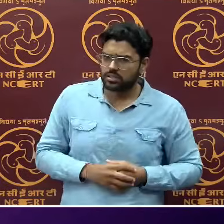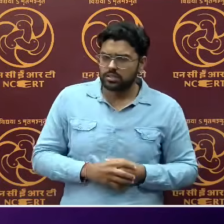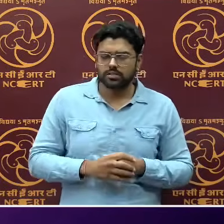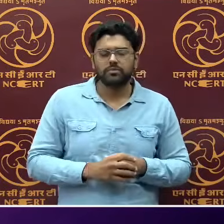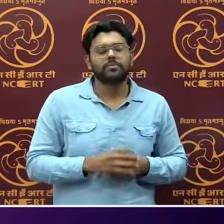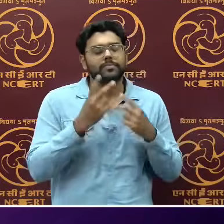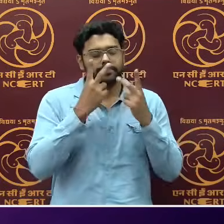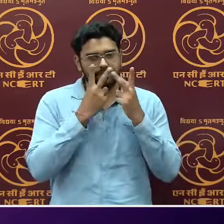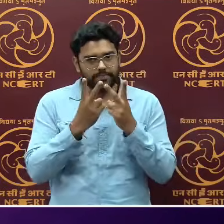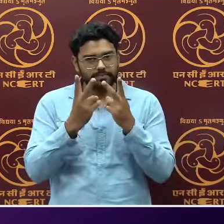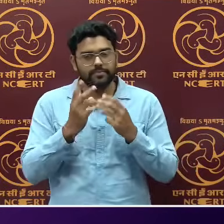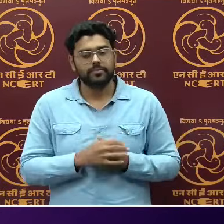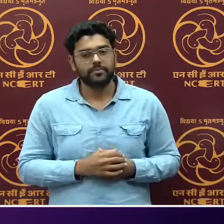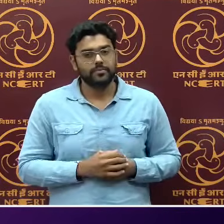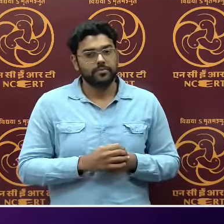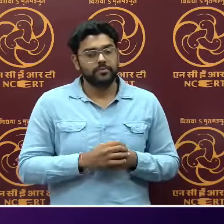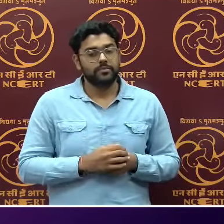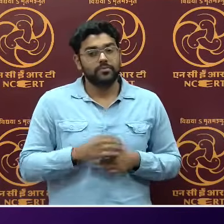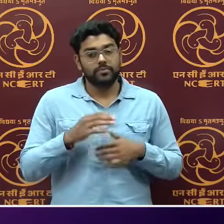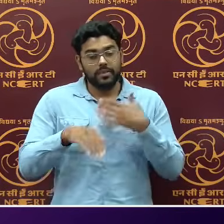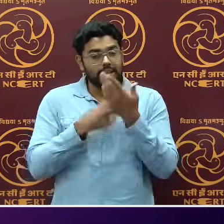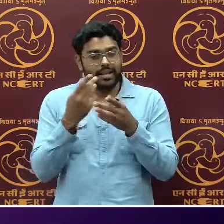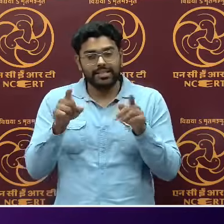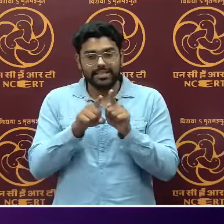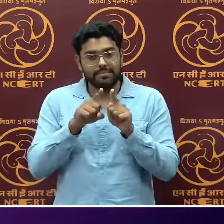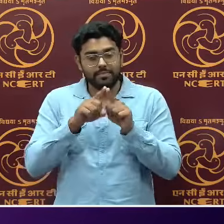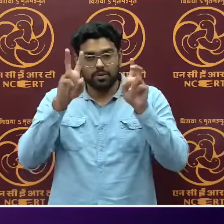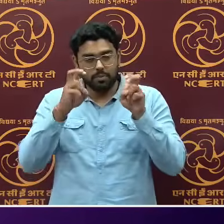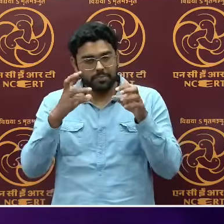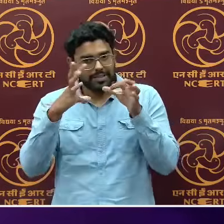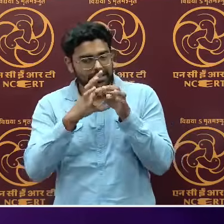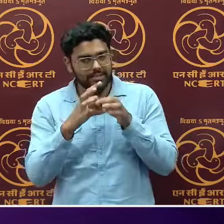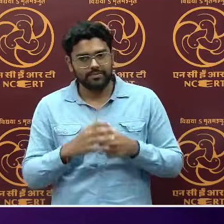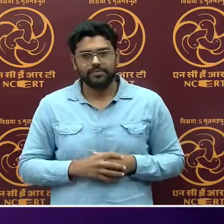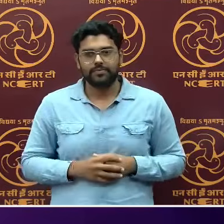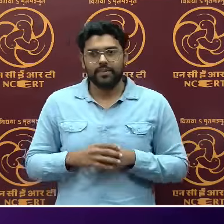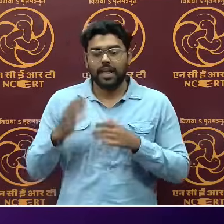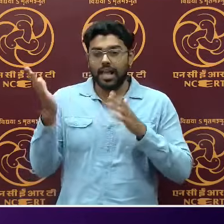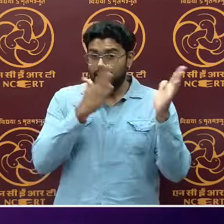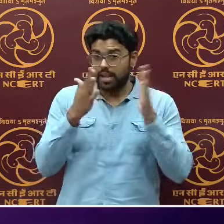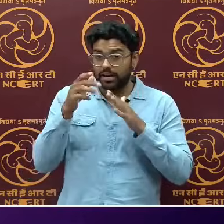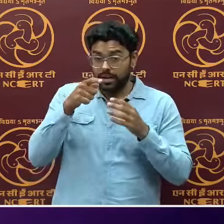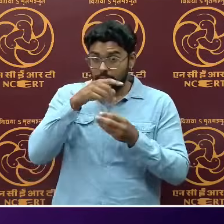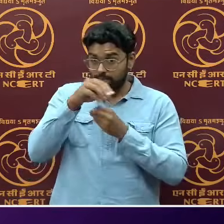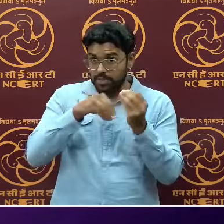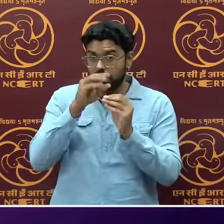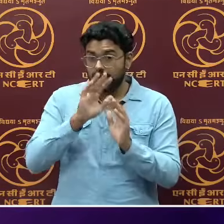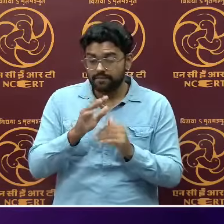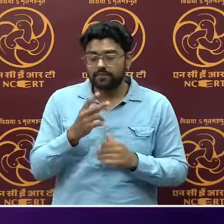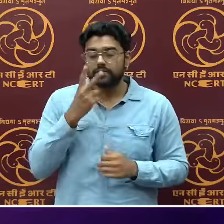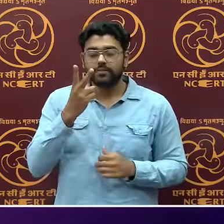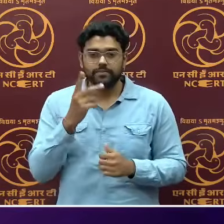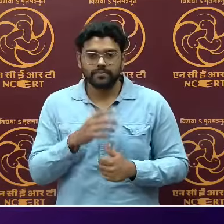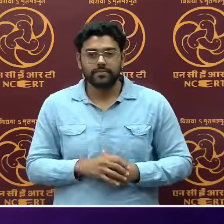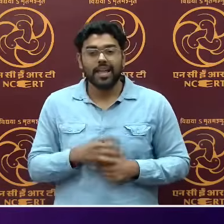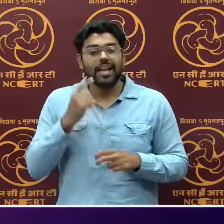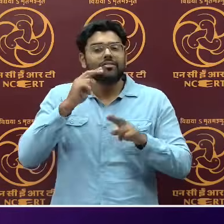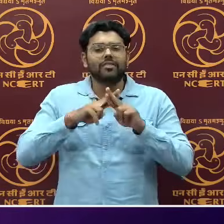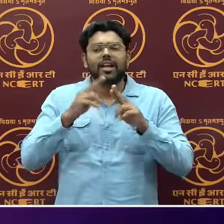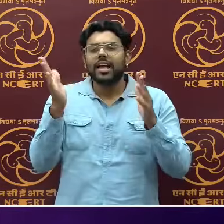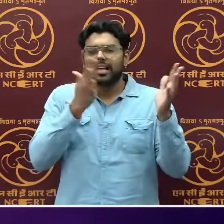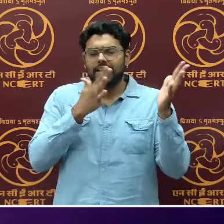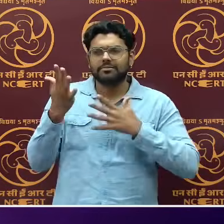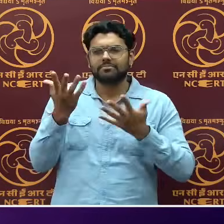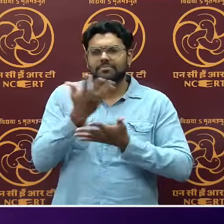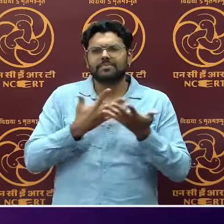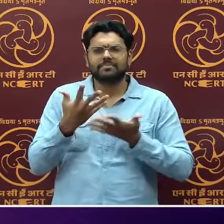see that. That's the very next topic that you have touched on is air a mixture, right? Now, if we talk of air, we have